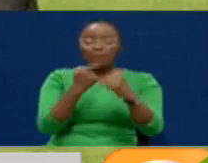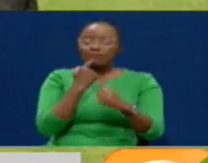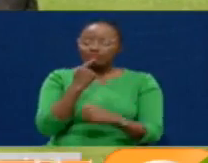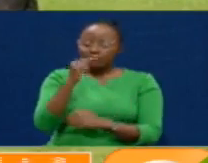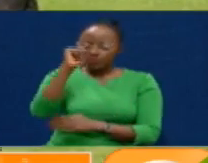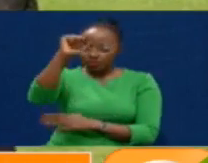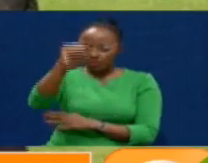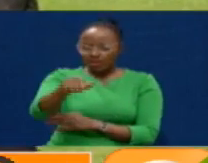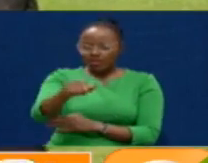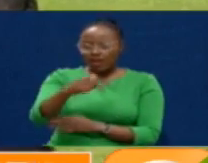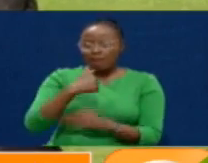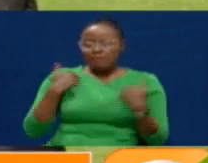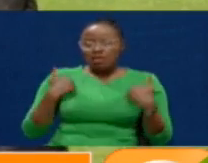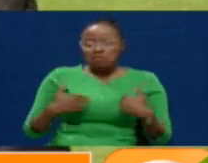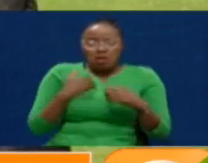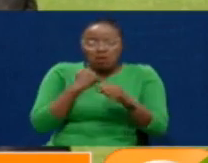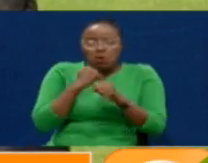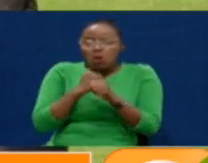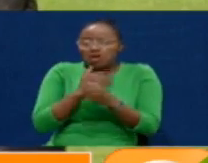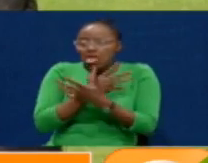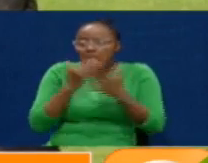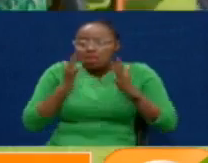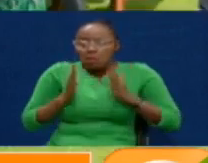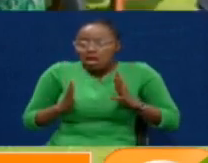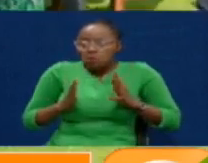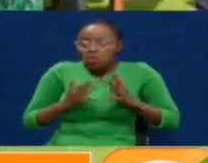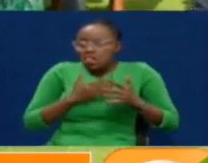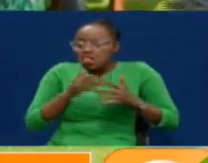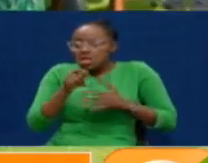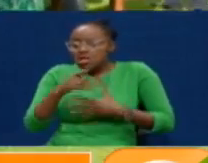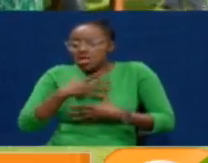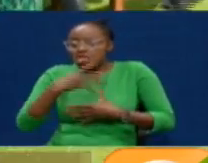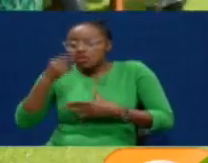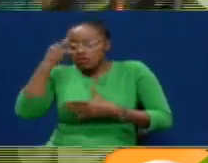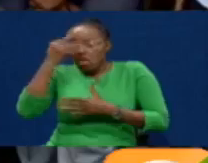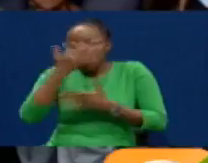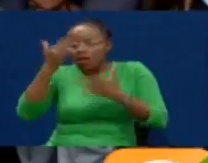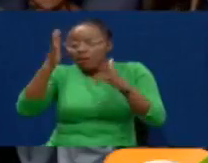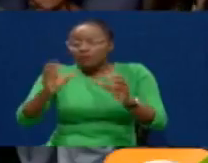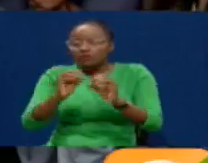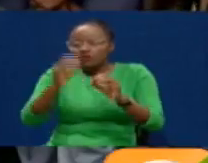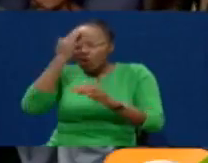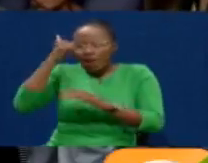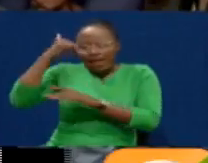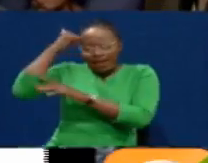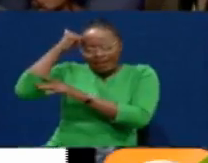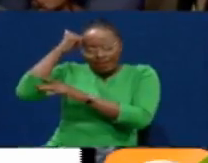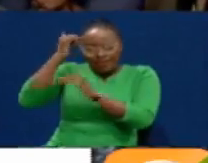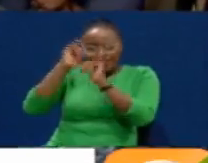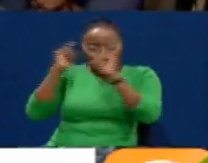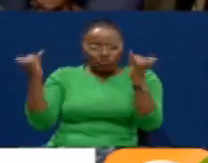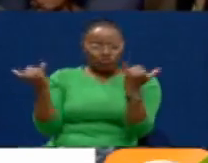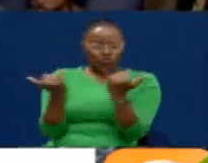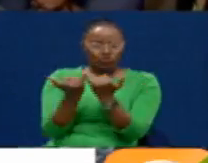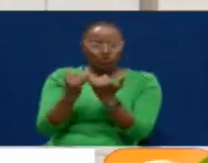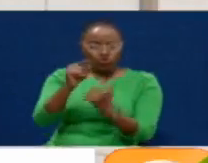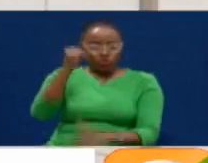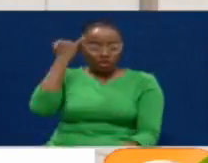very firmly, that I'm not serving anyone's interest. Because in an academic institution, because